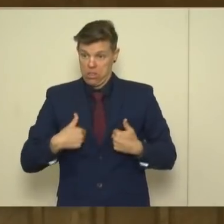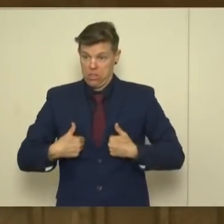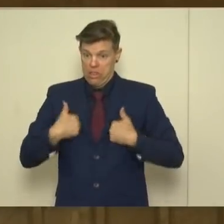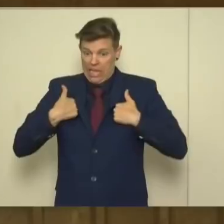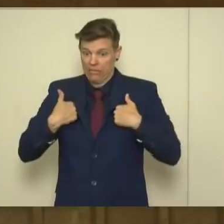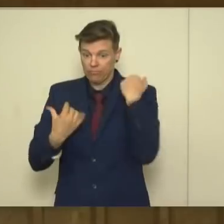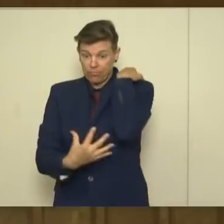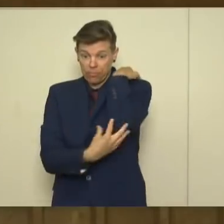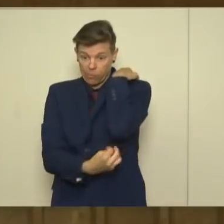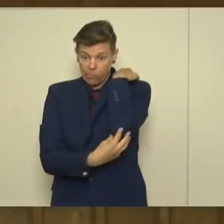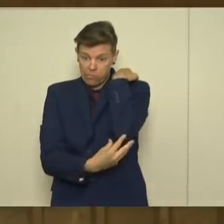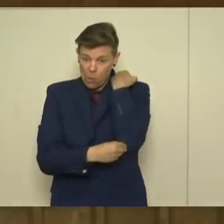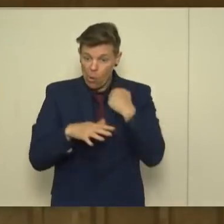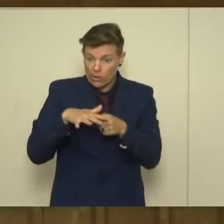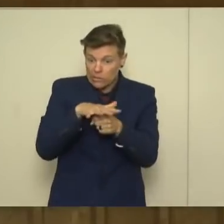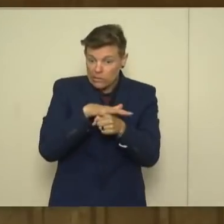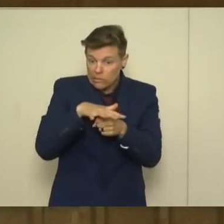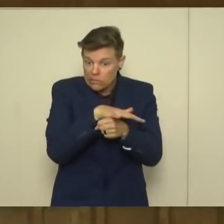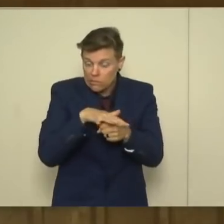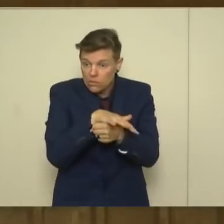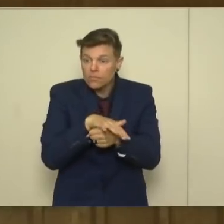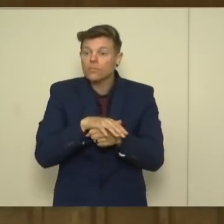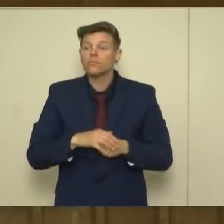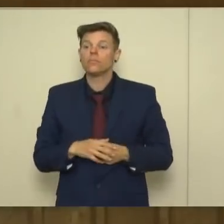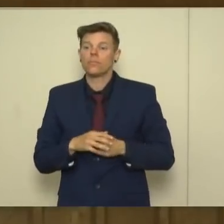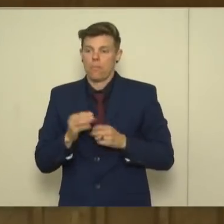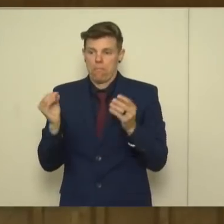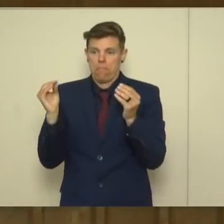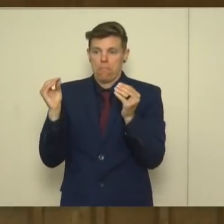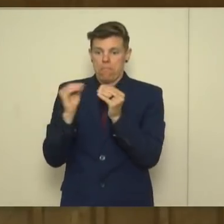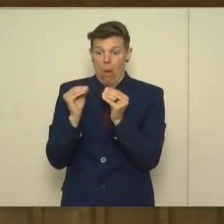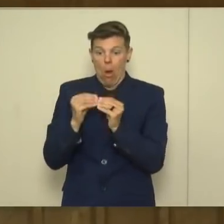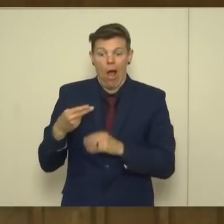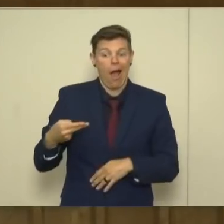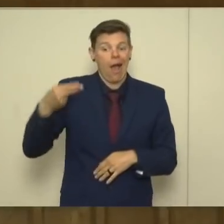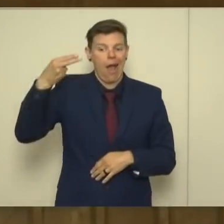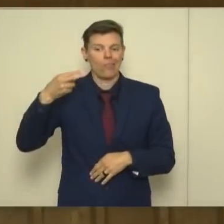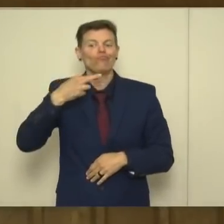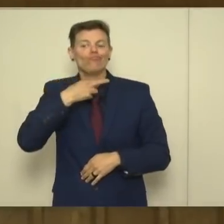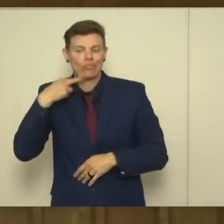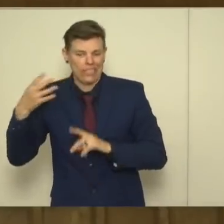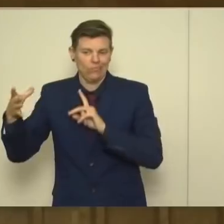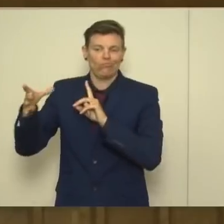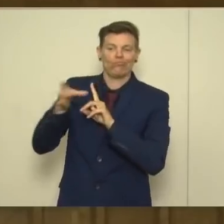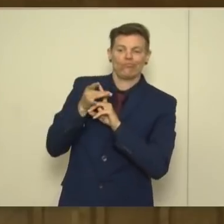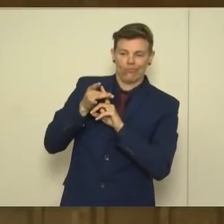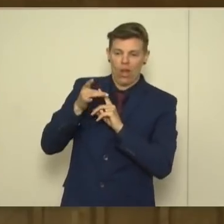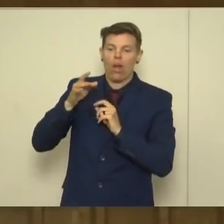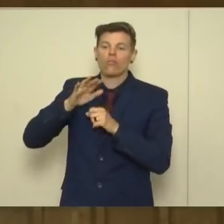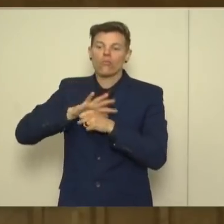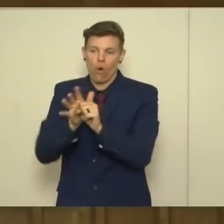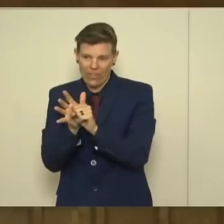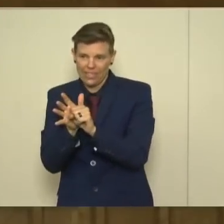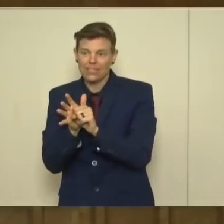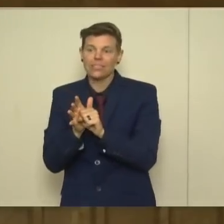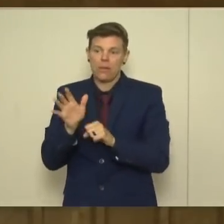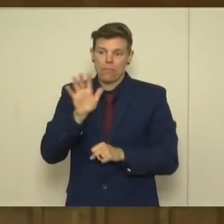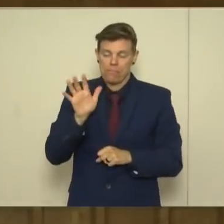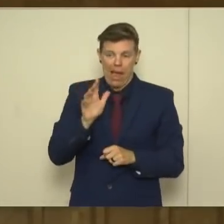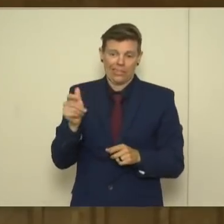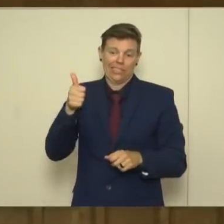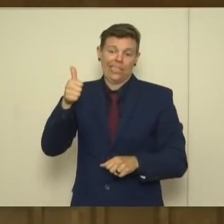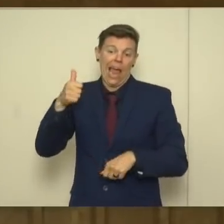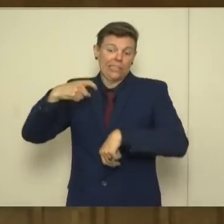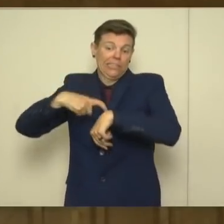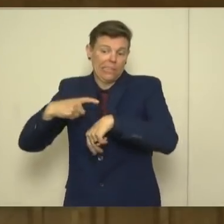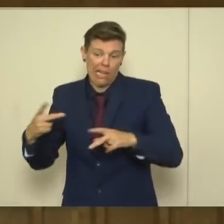area are about 6 to 10 times higher than if you live in a high income area, which means that the costs that Medicaid is facing,